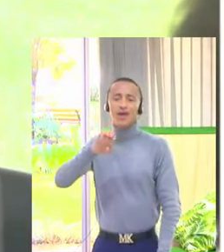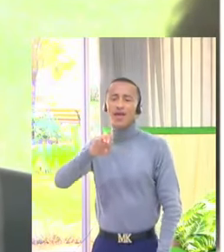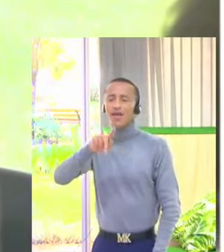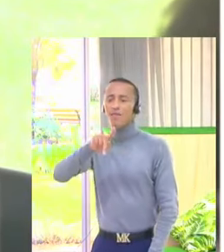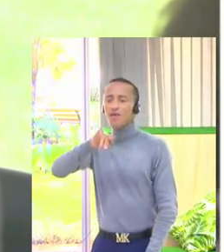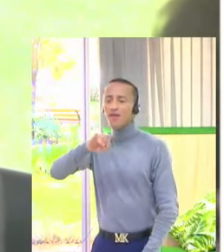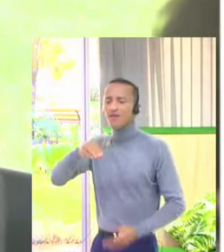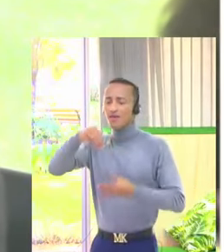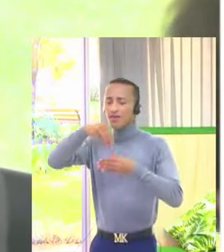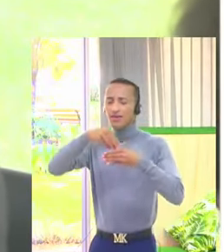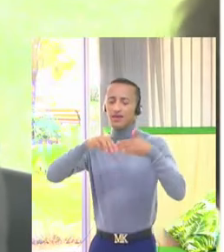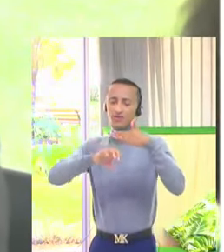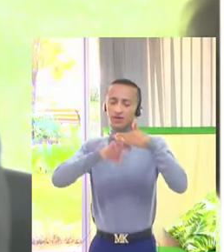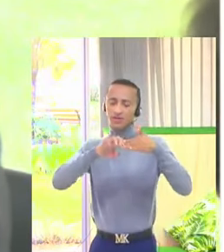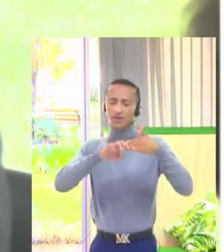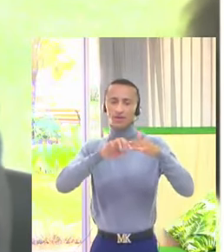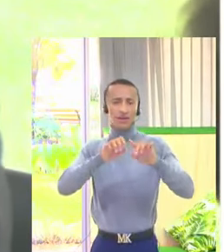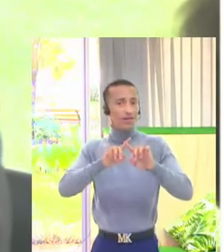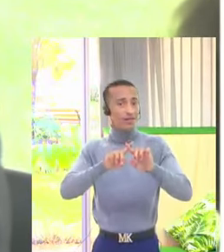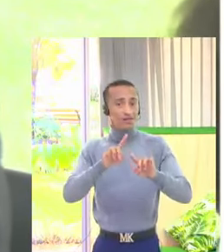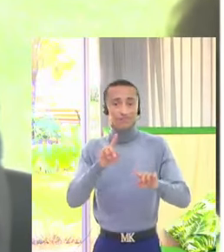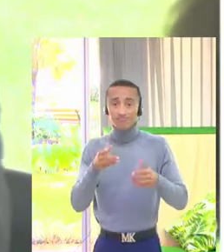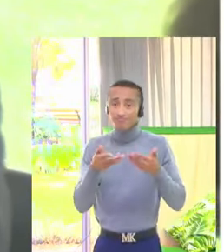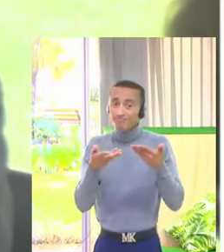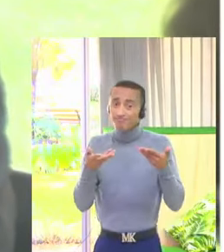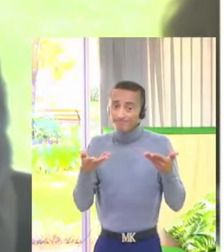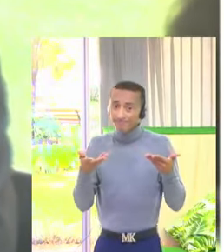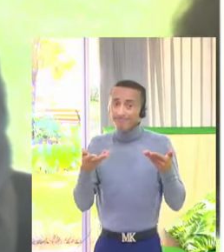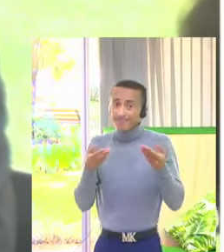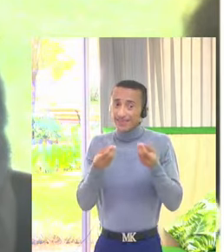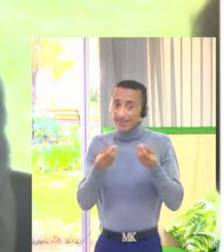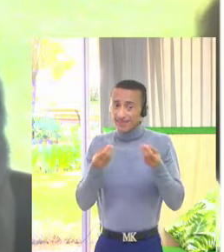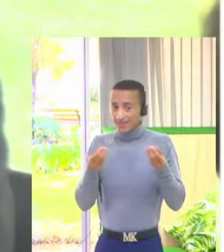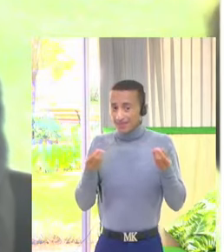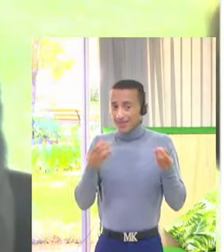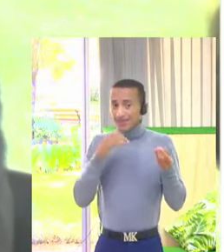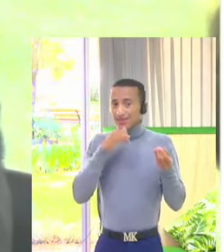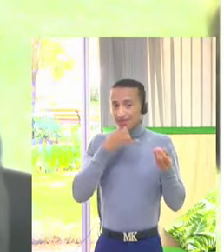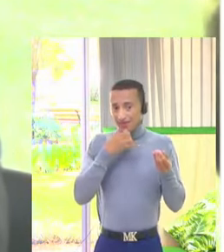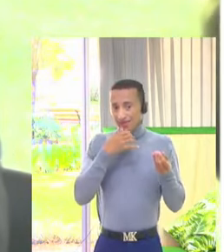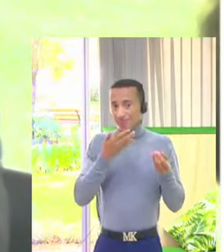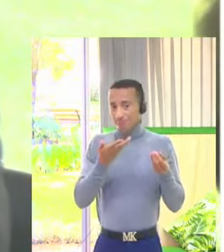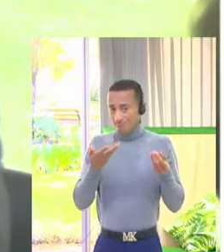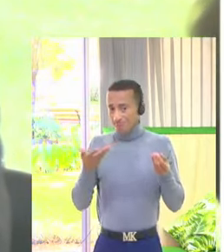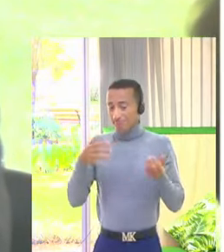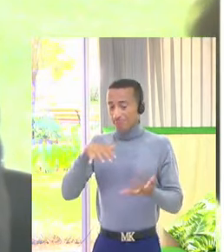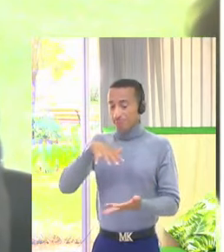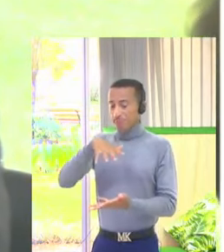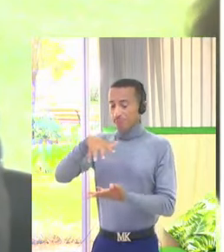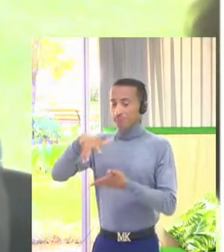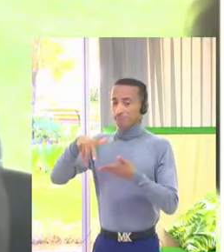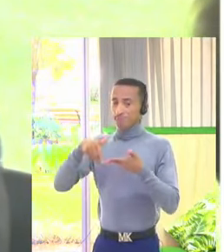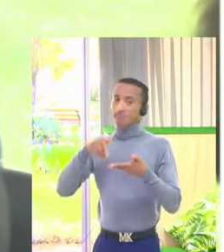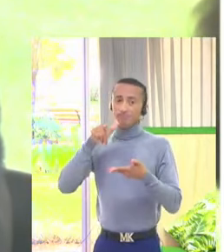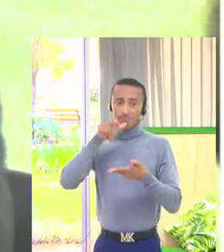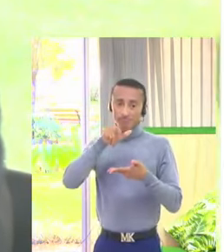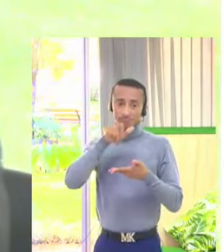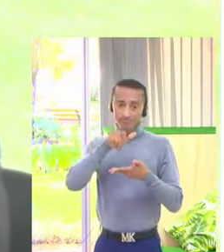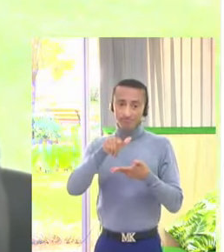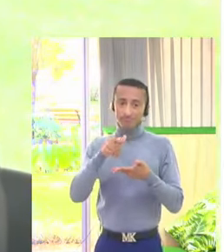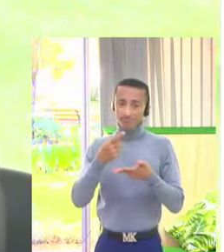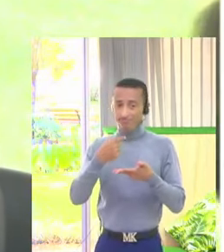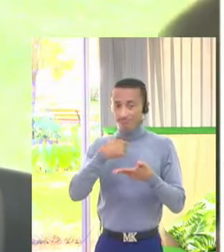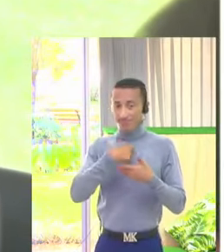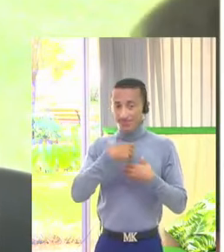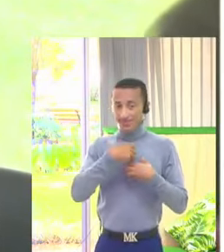So a globalized world suddenly was seen to be vulnerable. We had built-in vulnerabilities